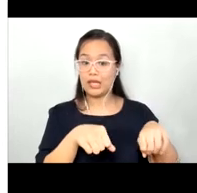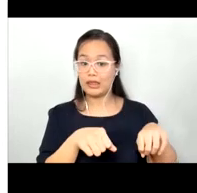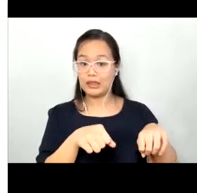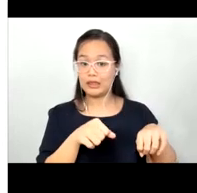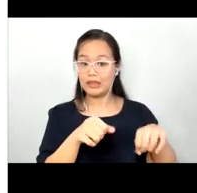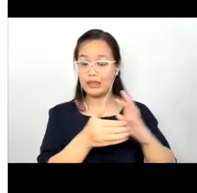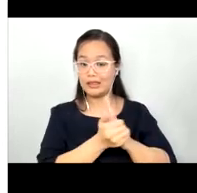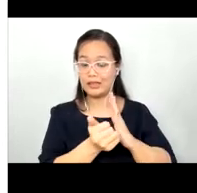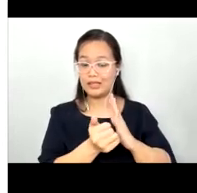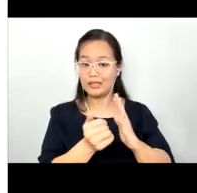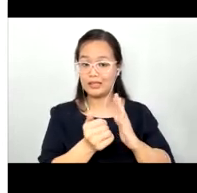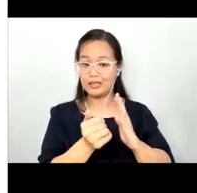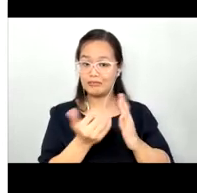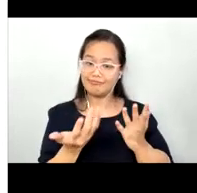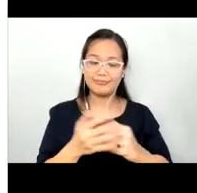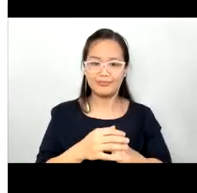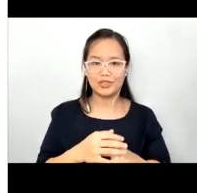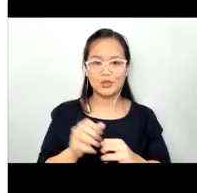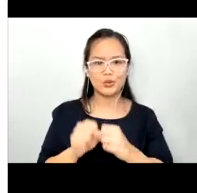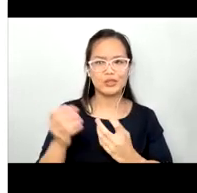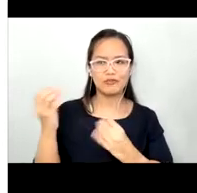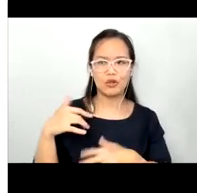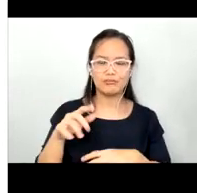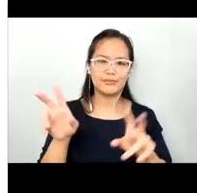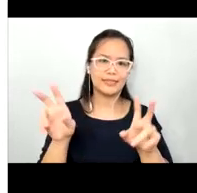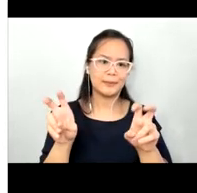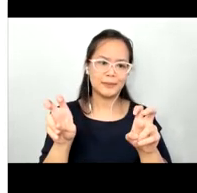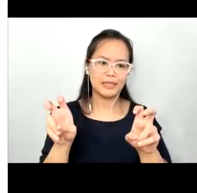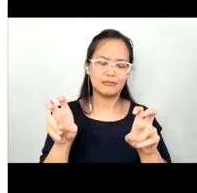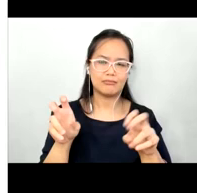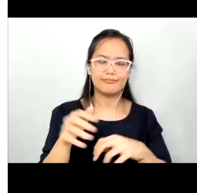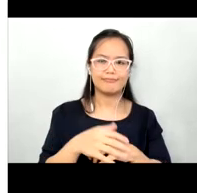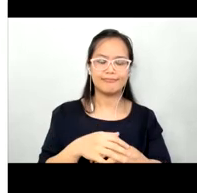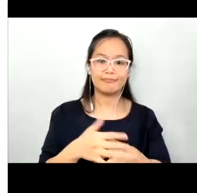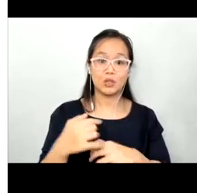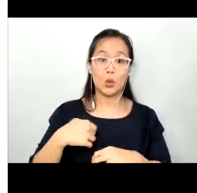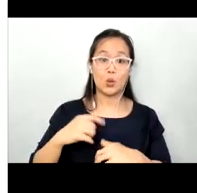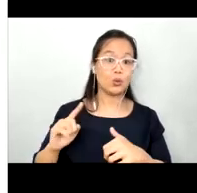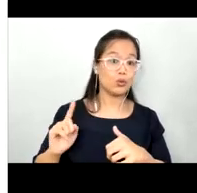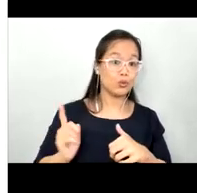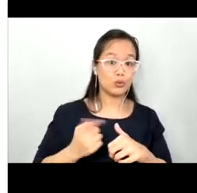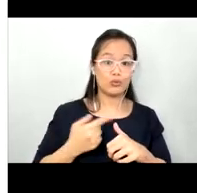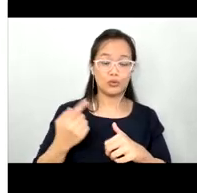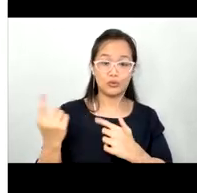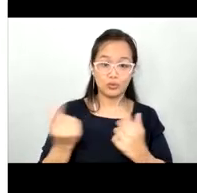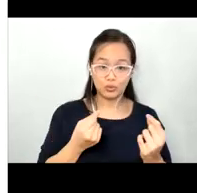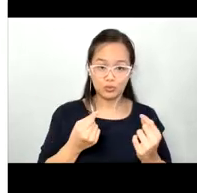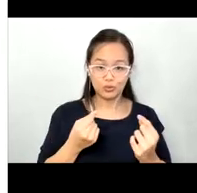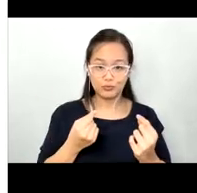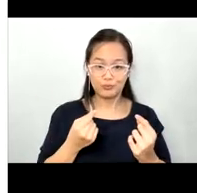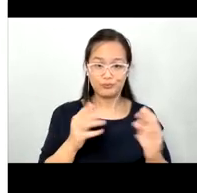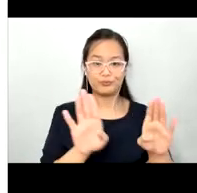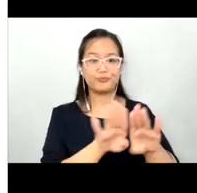so when they asked me to talk about topic, of course, the first recourse was to go to